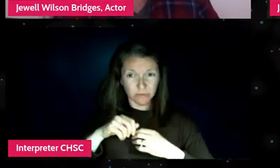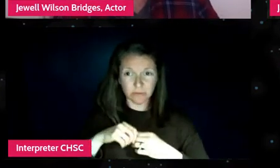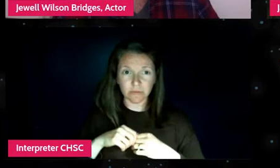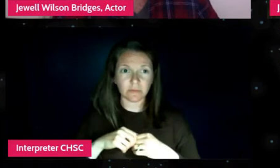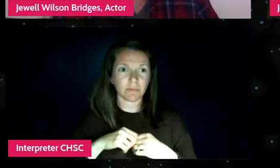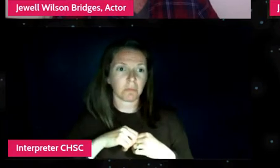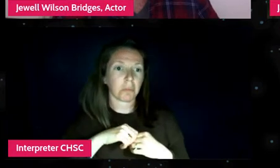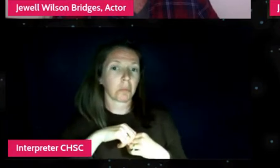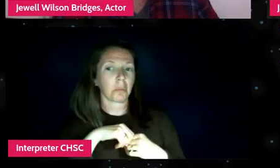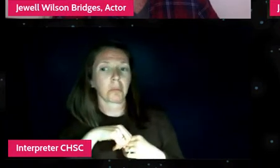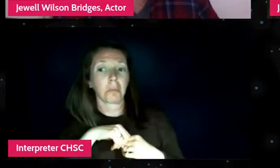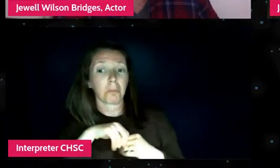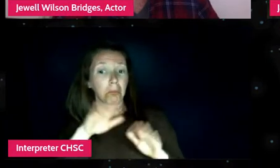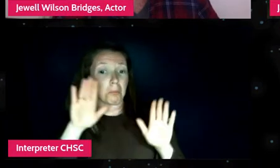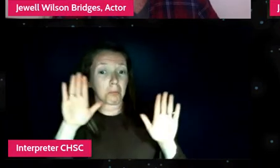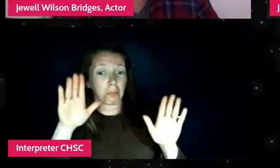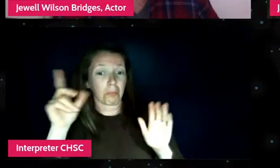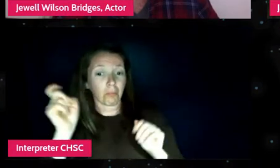That's a great question.